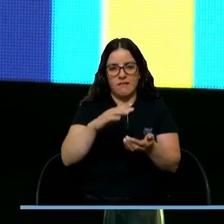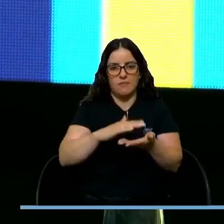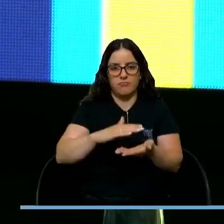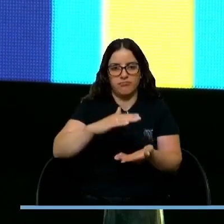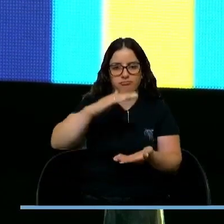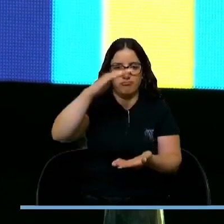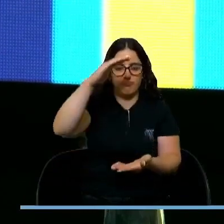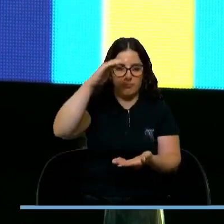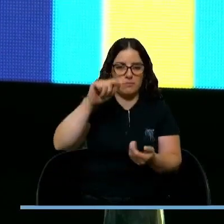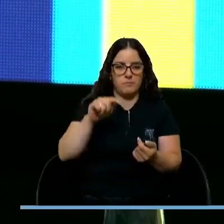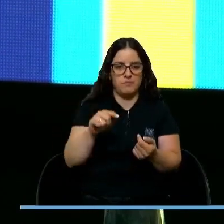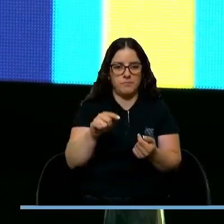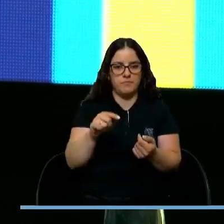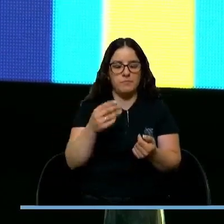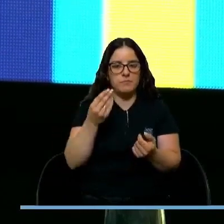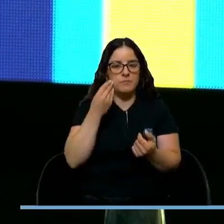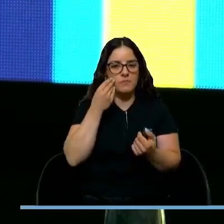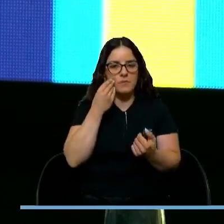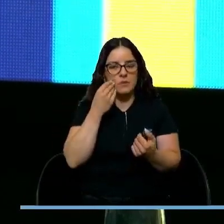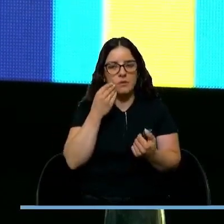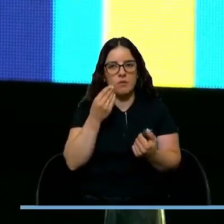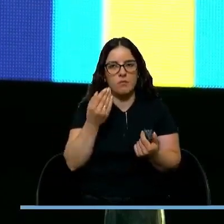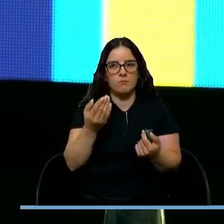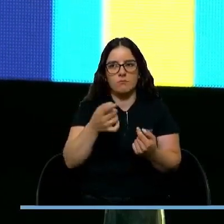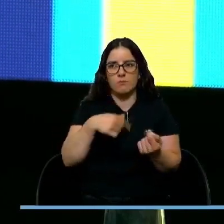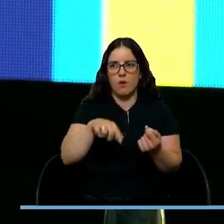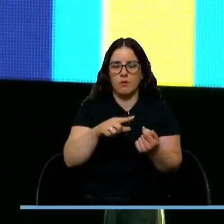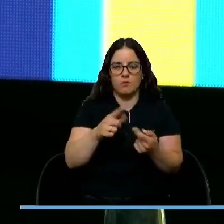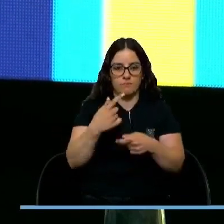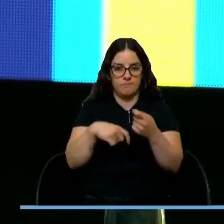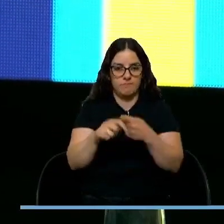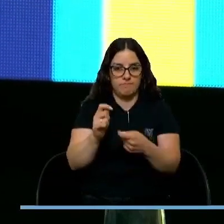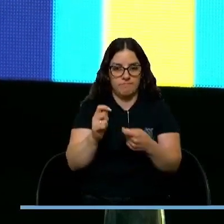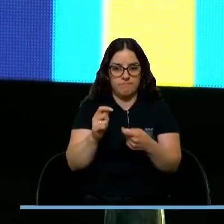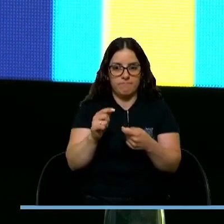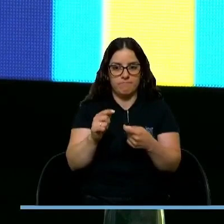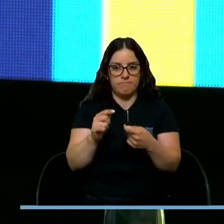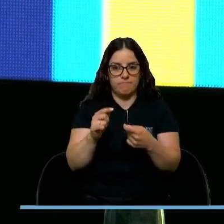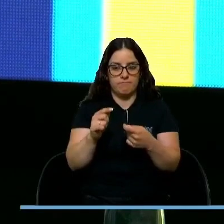So how can we, the vendors, make sure that